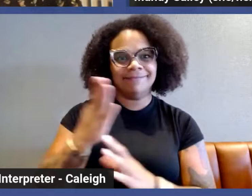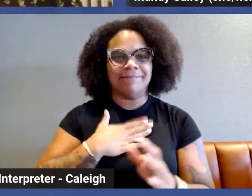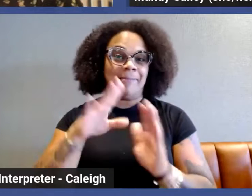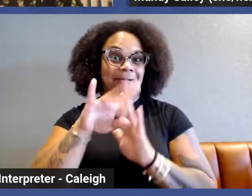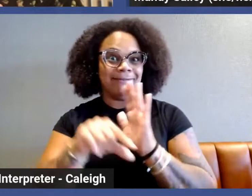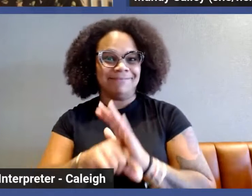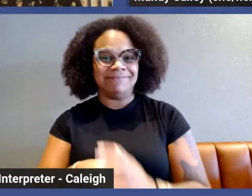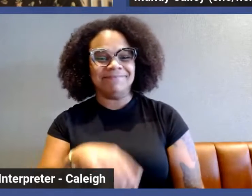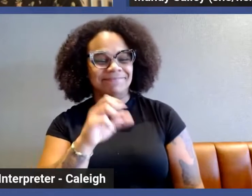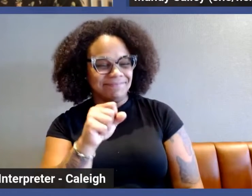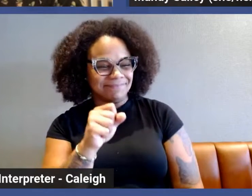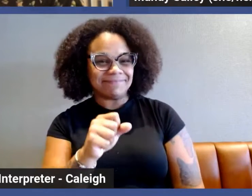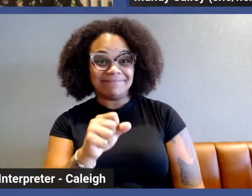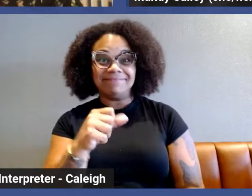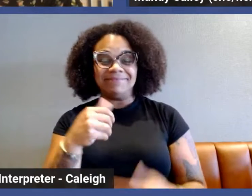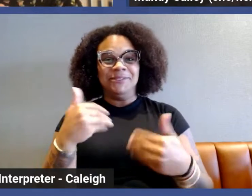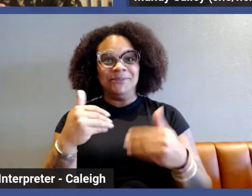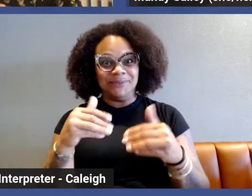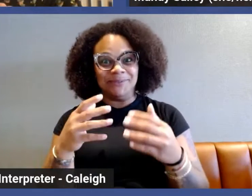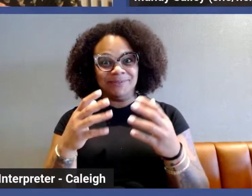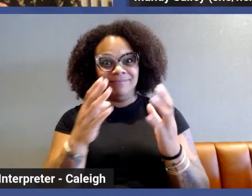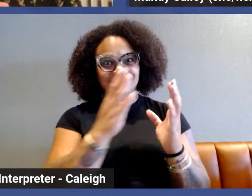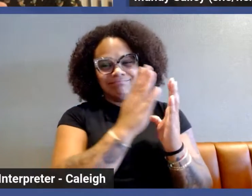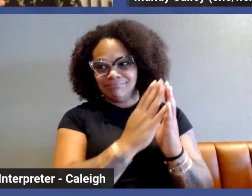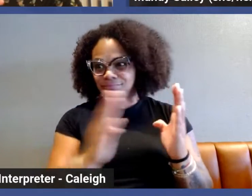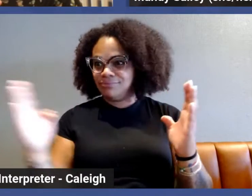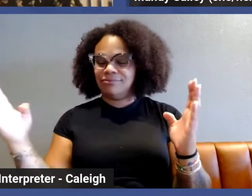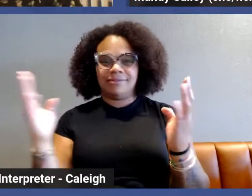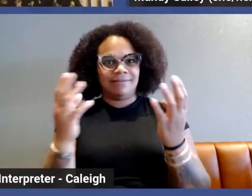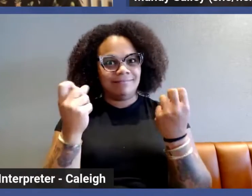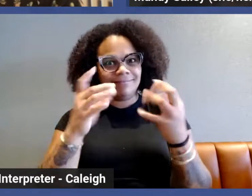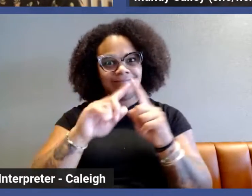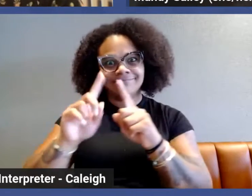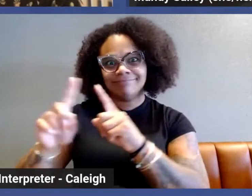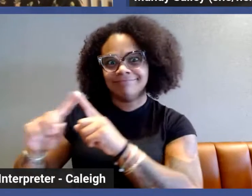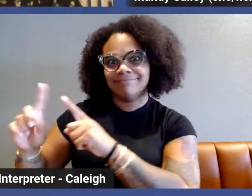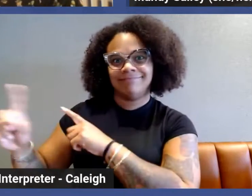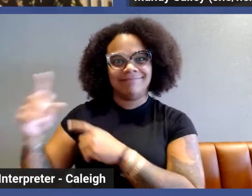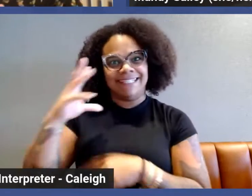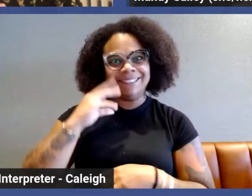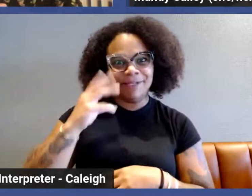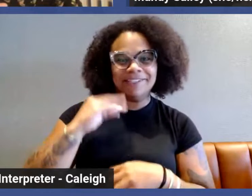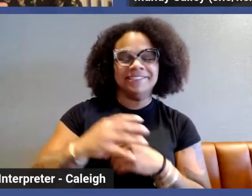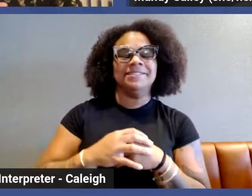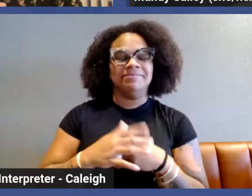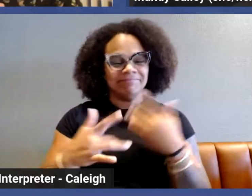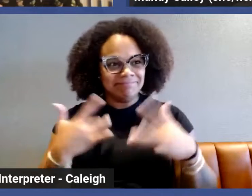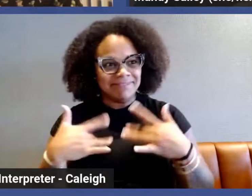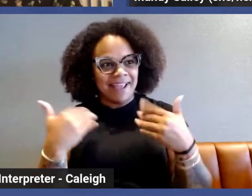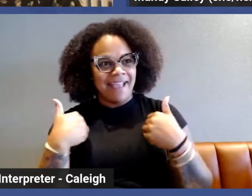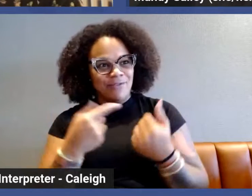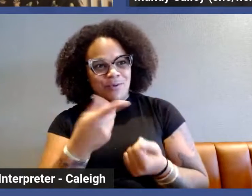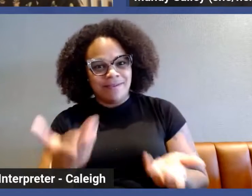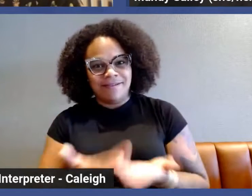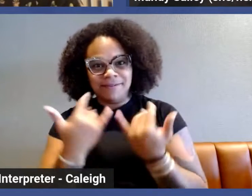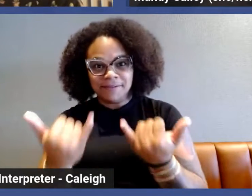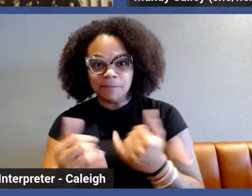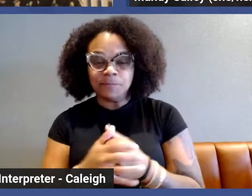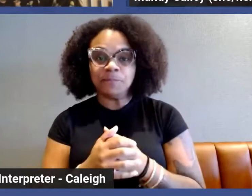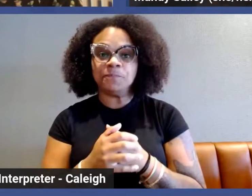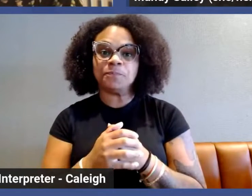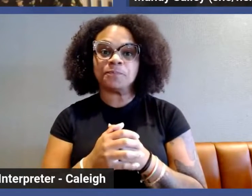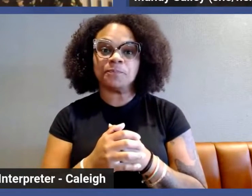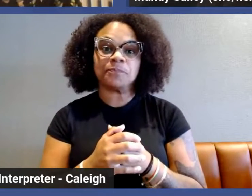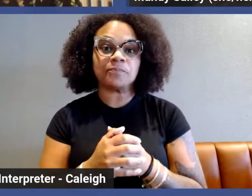and it's quite the breadth of experience, and so that's why I'm really excited to have you with us today. And this is actually